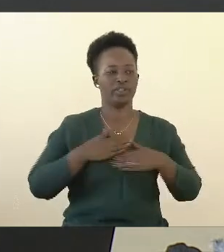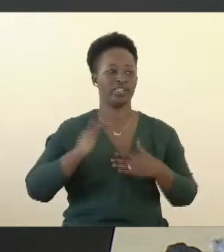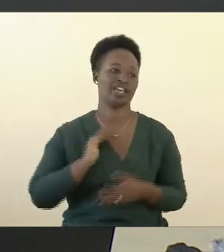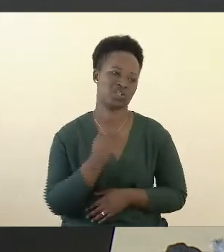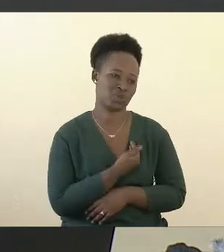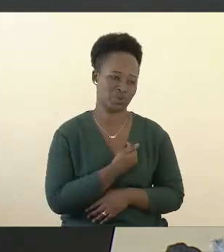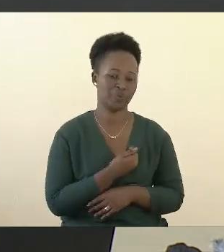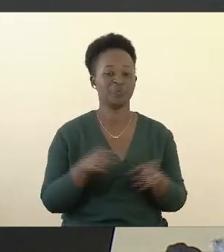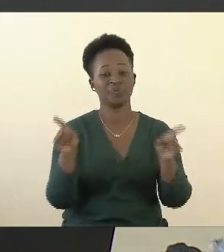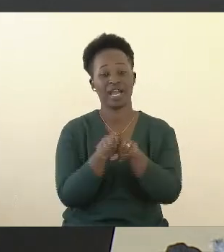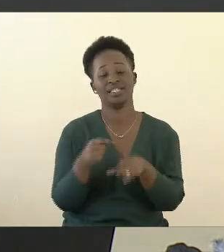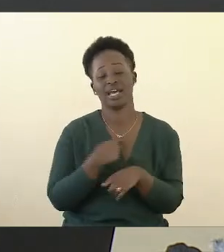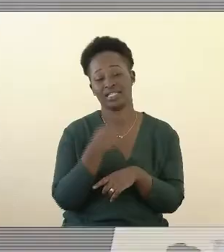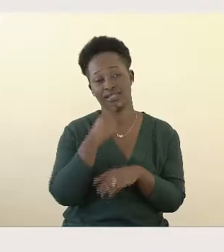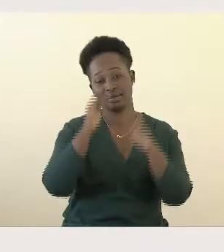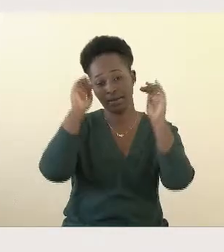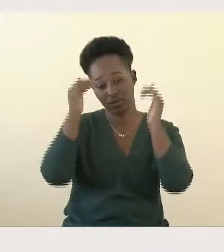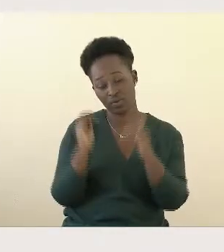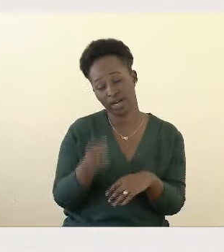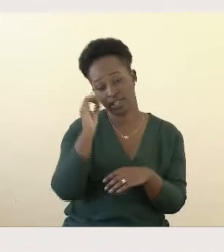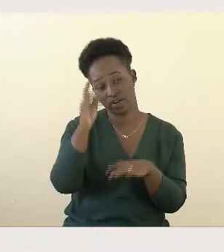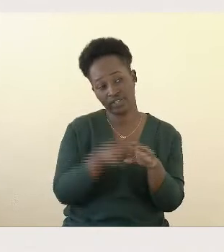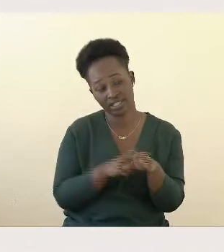As I mentioned, that the structure of the skin